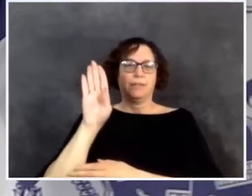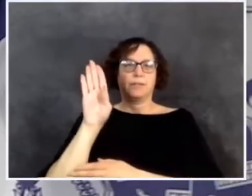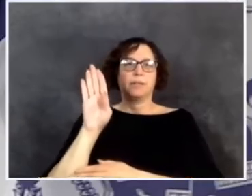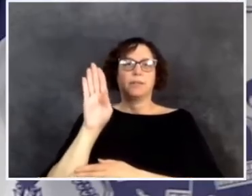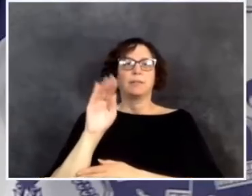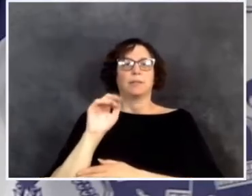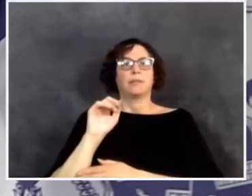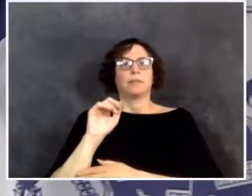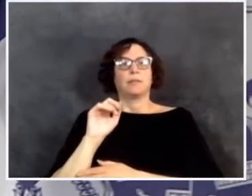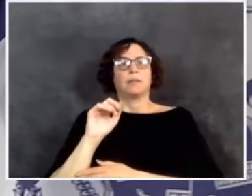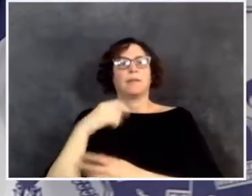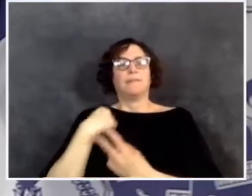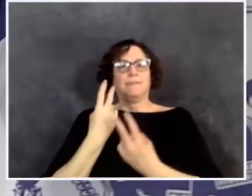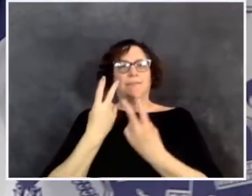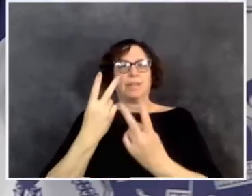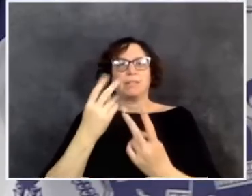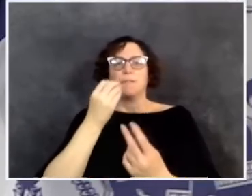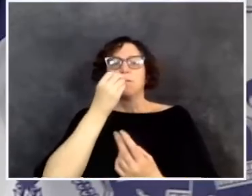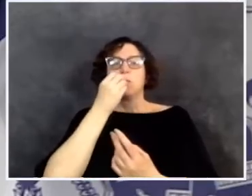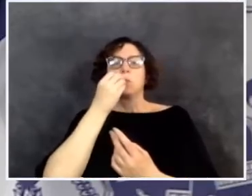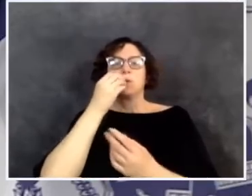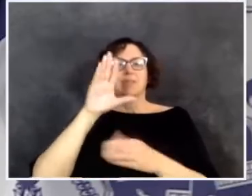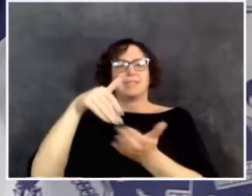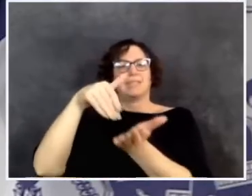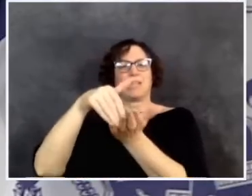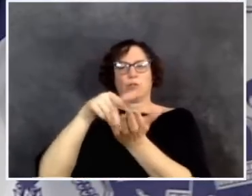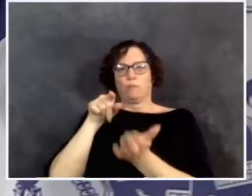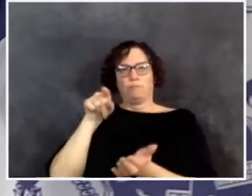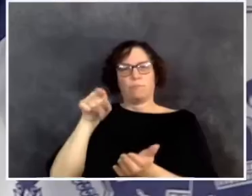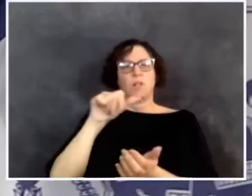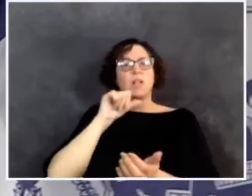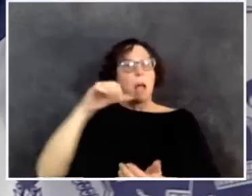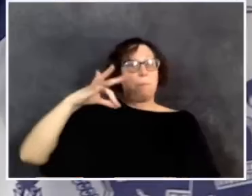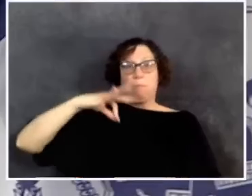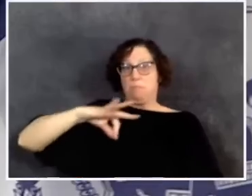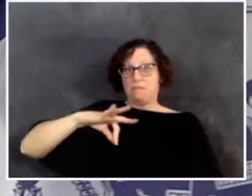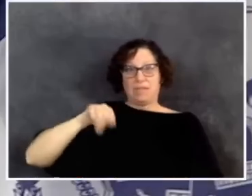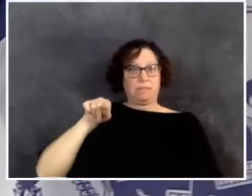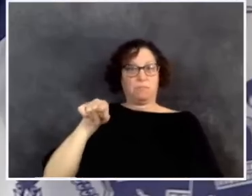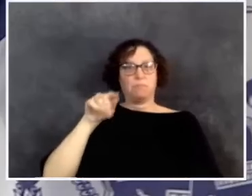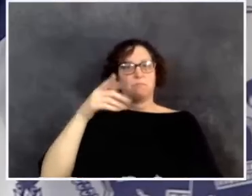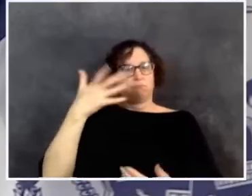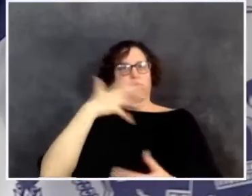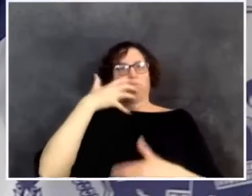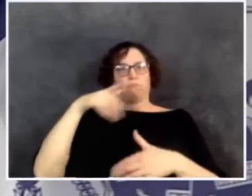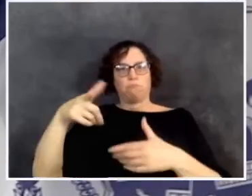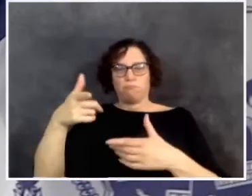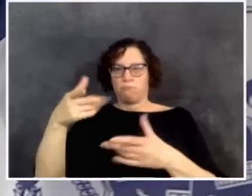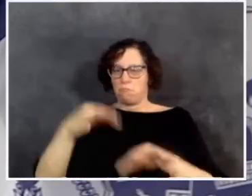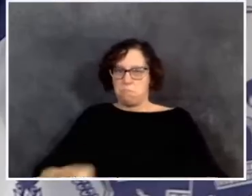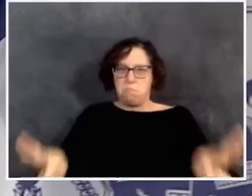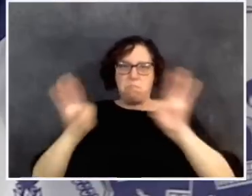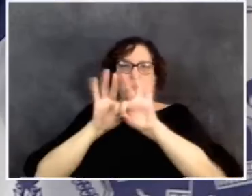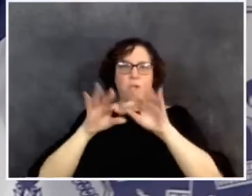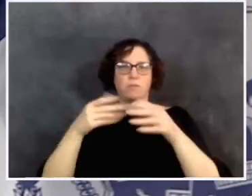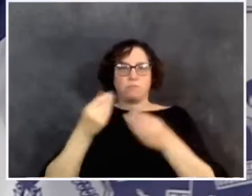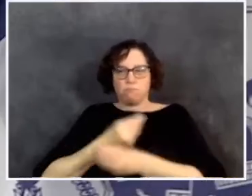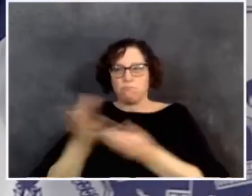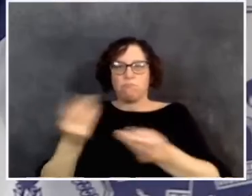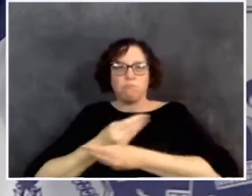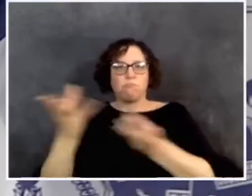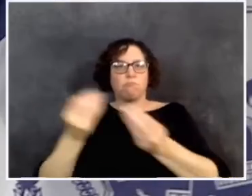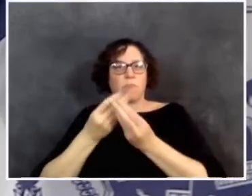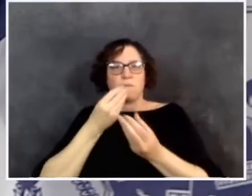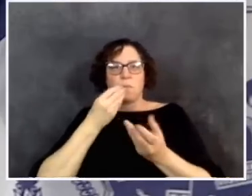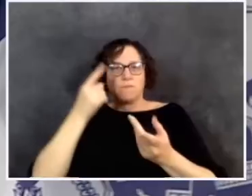pertinent to the moment. But if they had not already been there and been a strong community-based organization, it would be a lot harder right now for us to